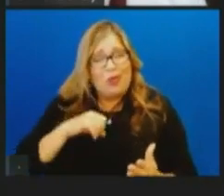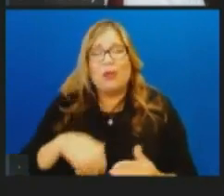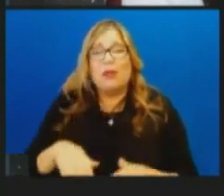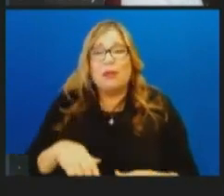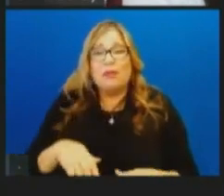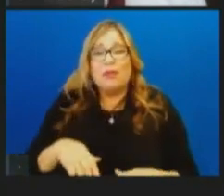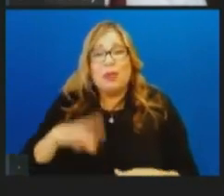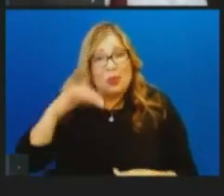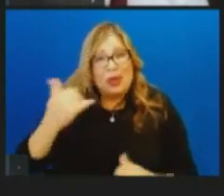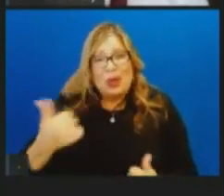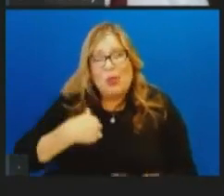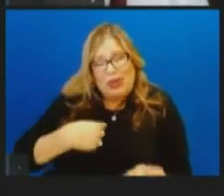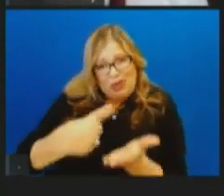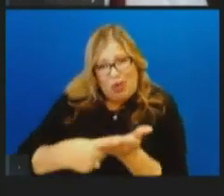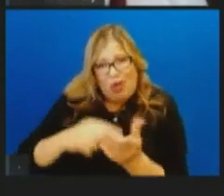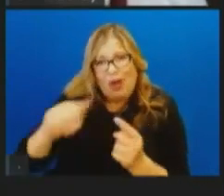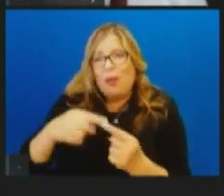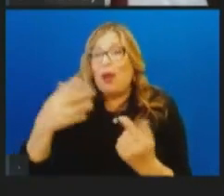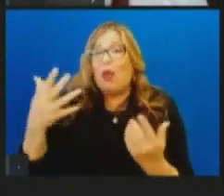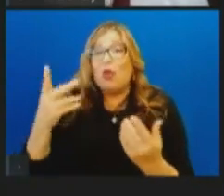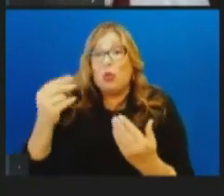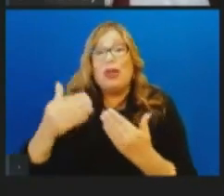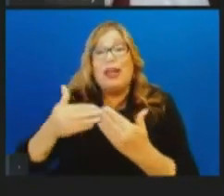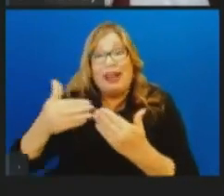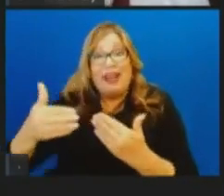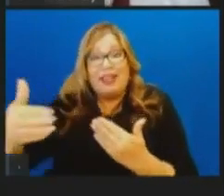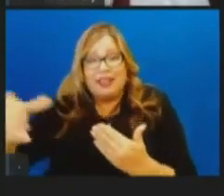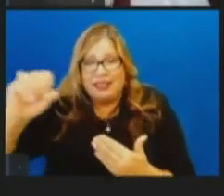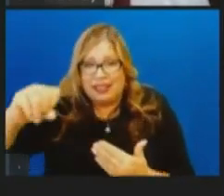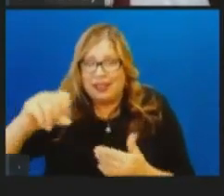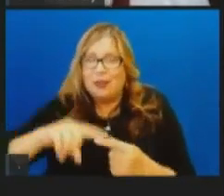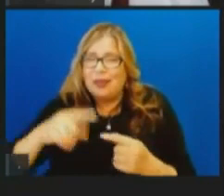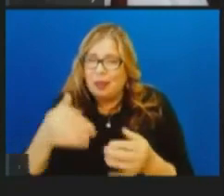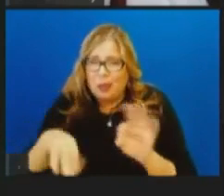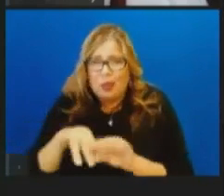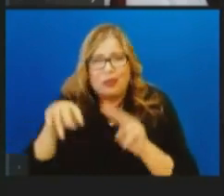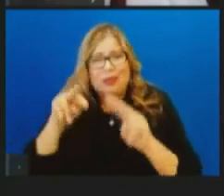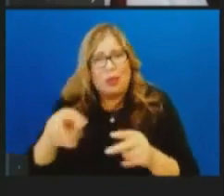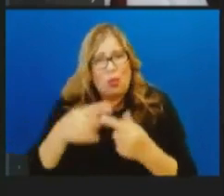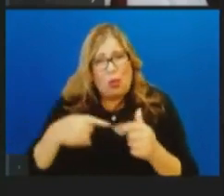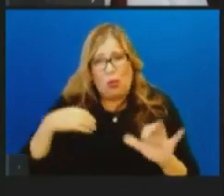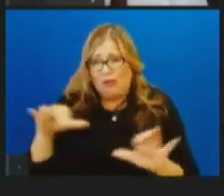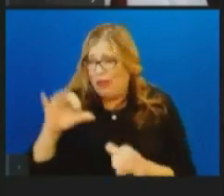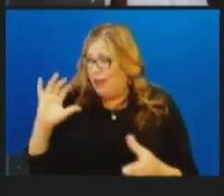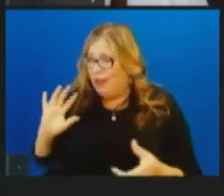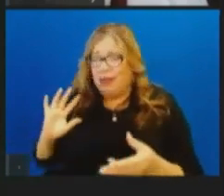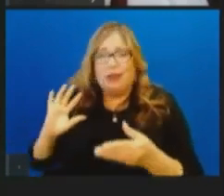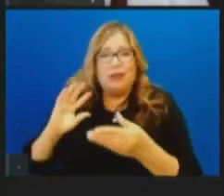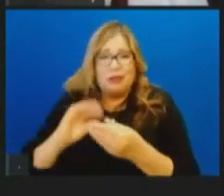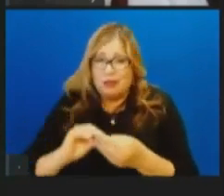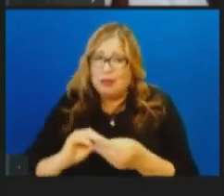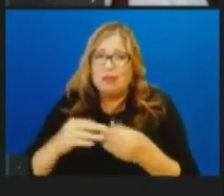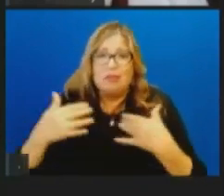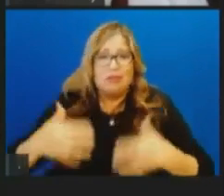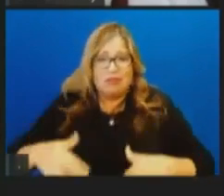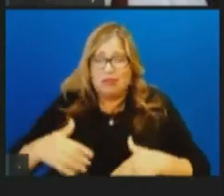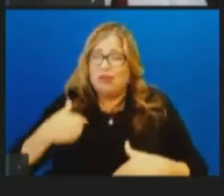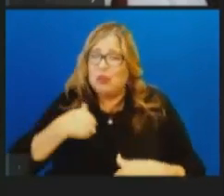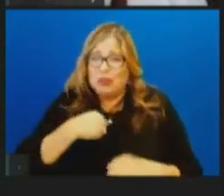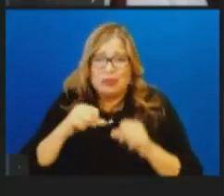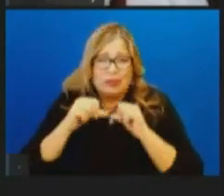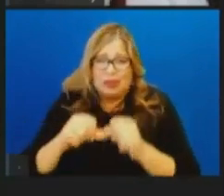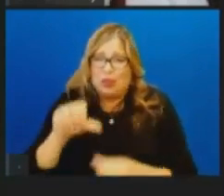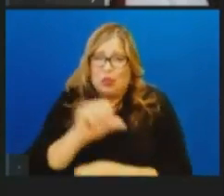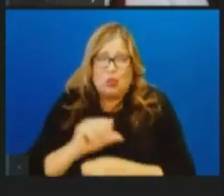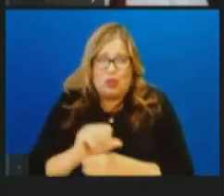next, the value of what we've done, I think this slide speaks volumes to the efforts that we continue to work